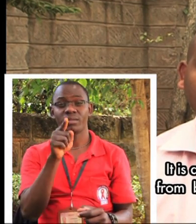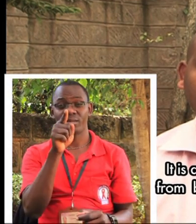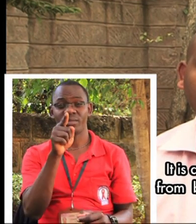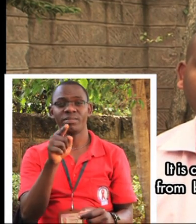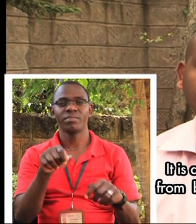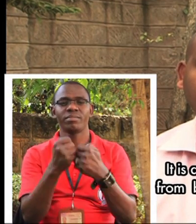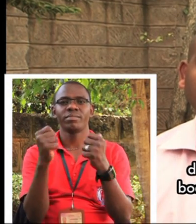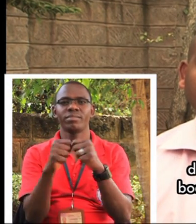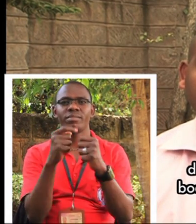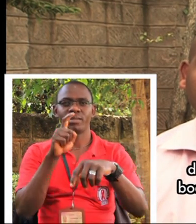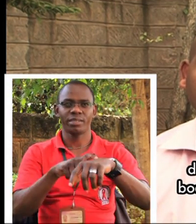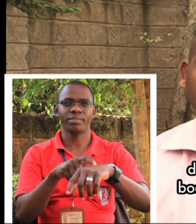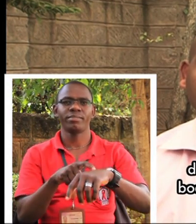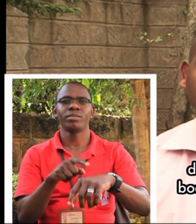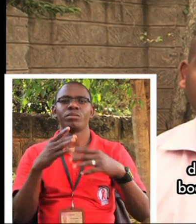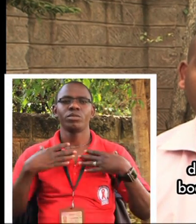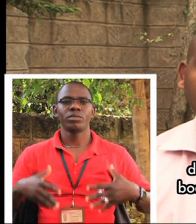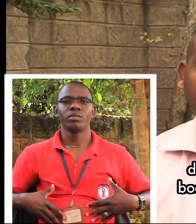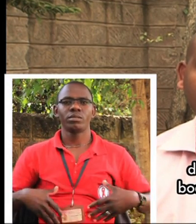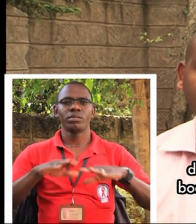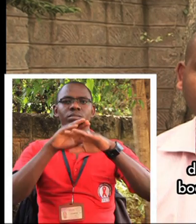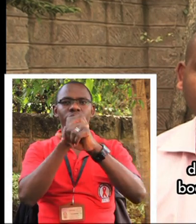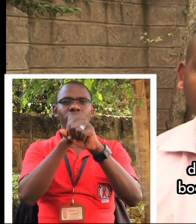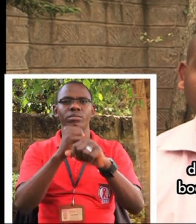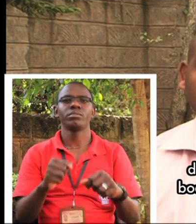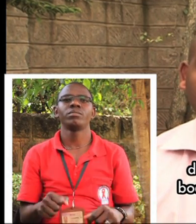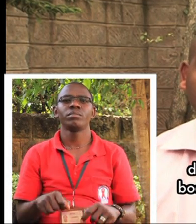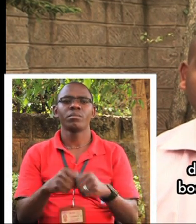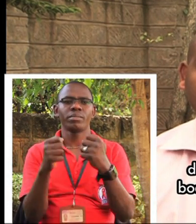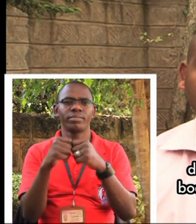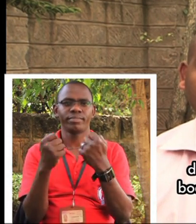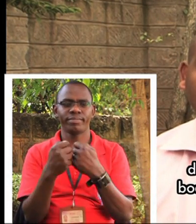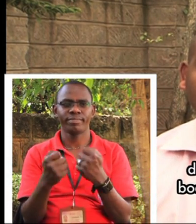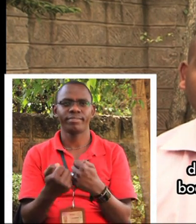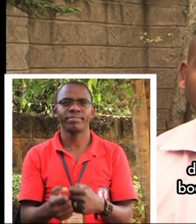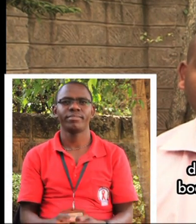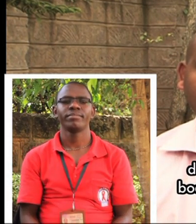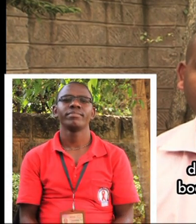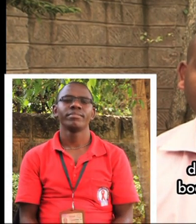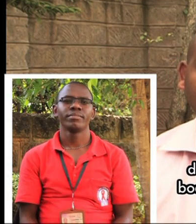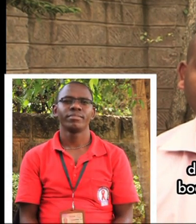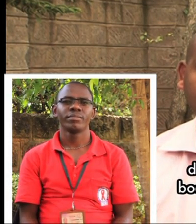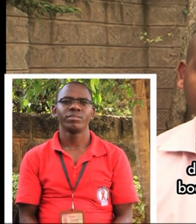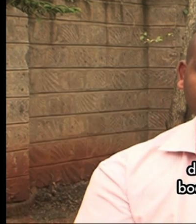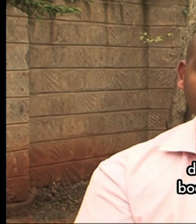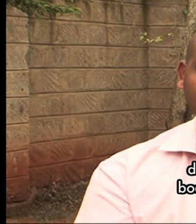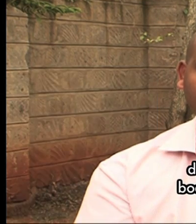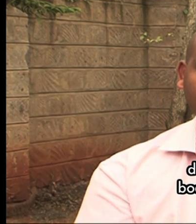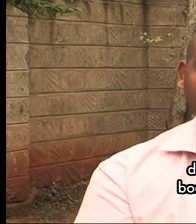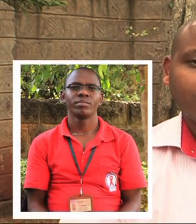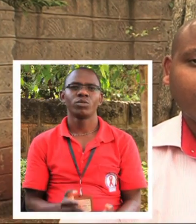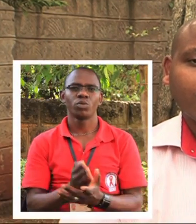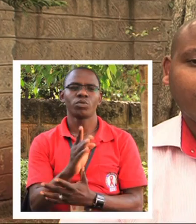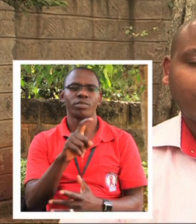results from the body's defense system being destroyed by human immunodeficiency virus. That's